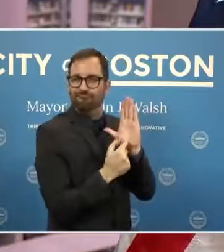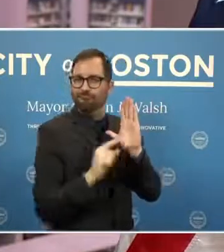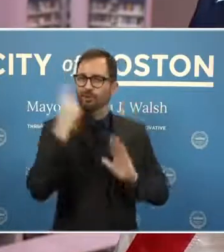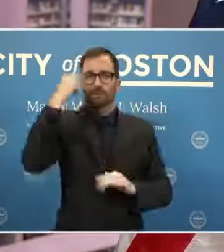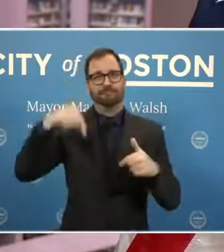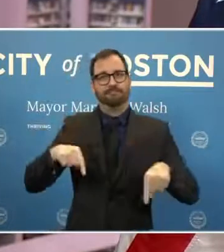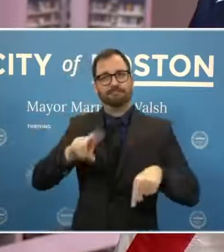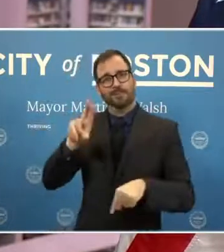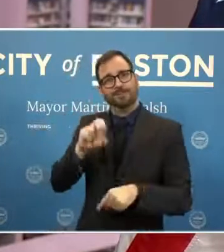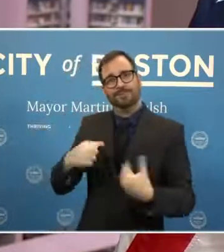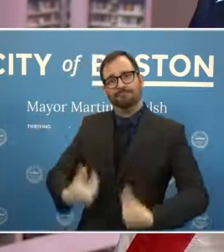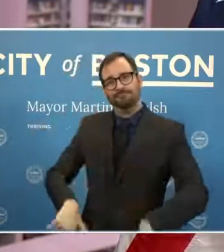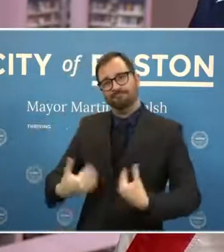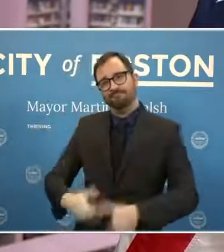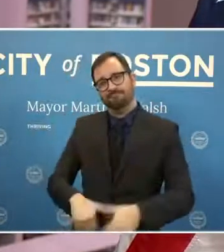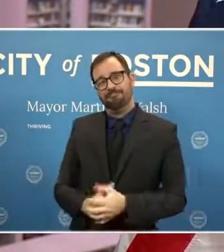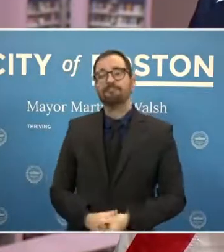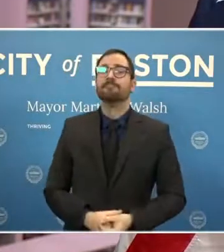housing.